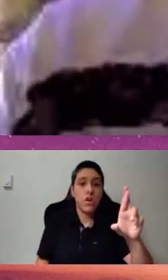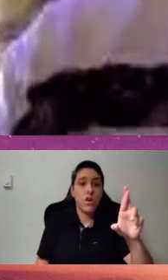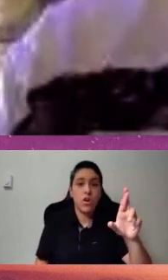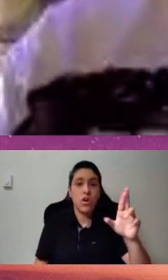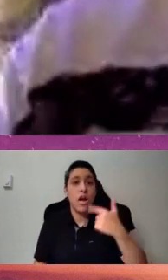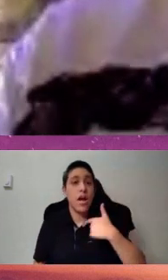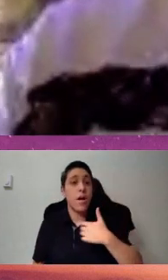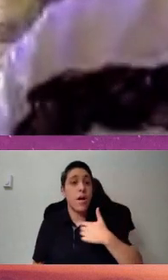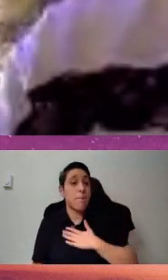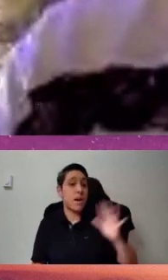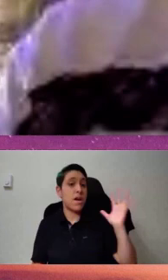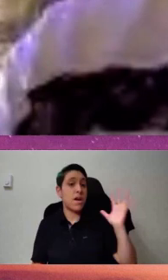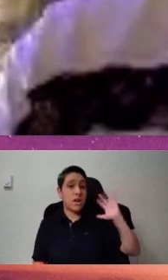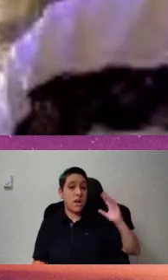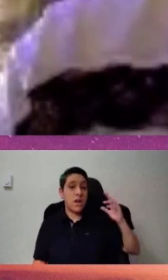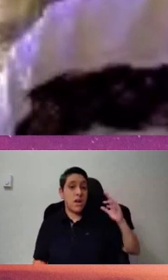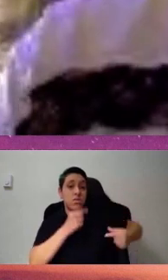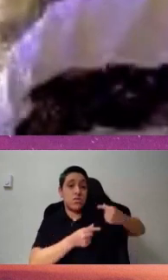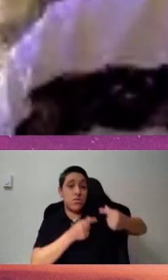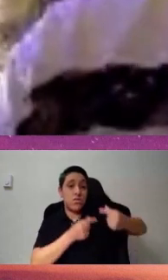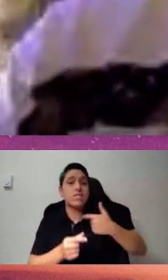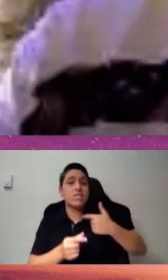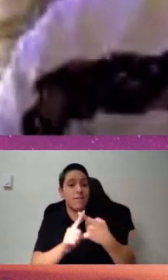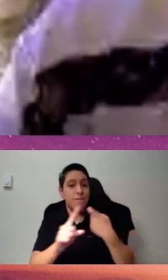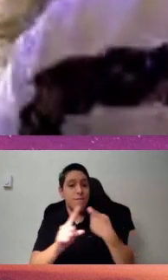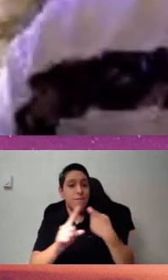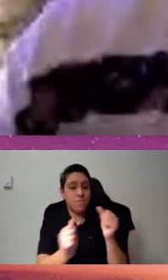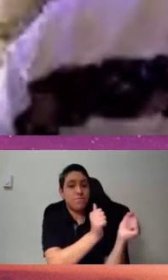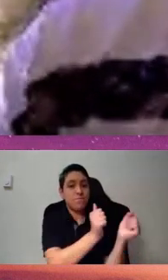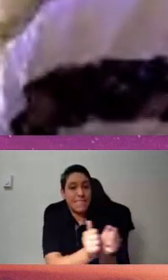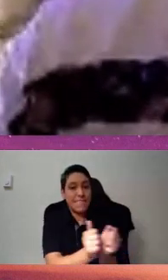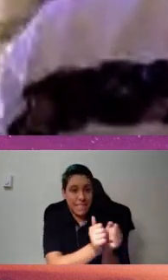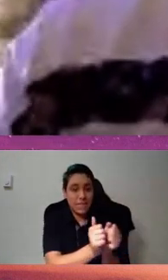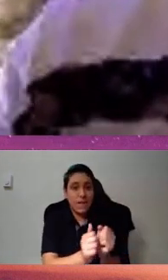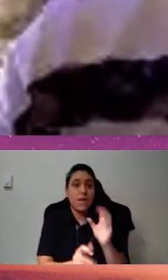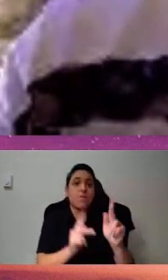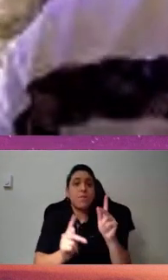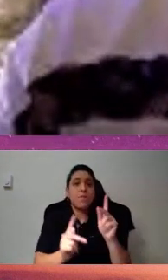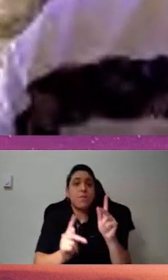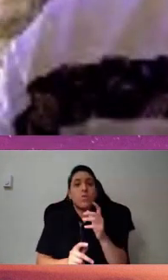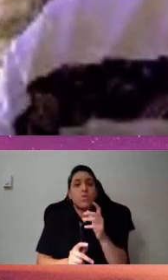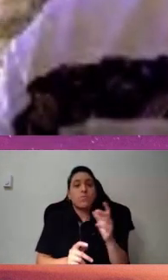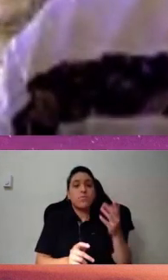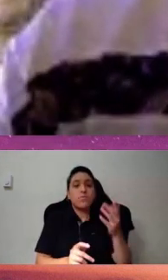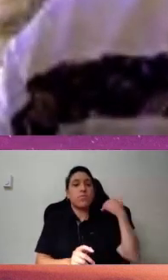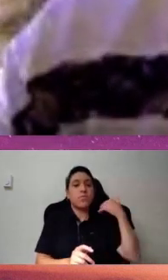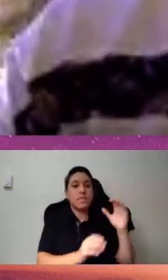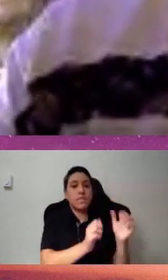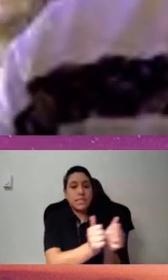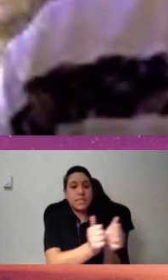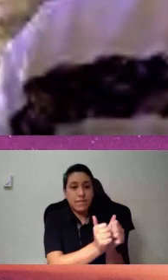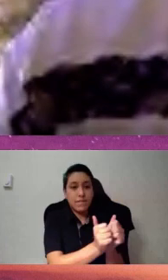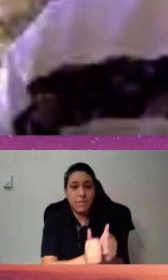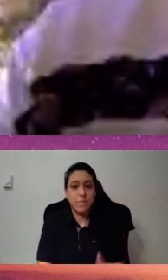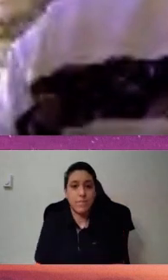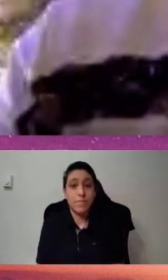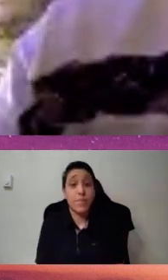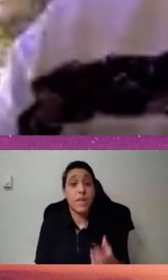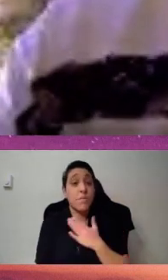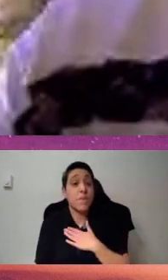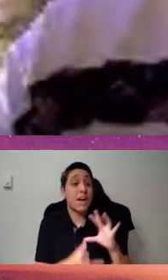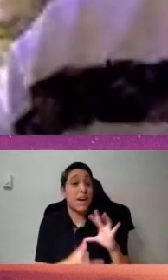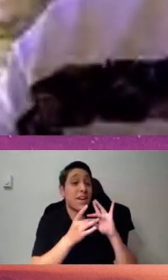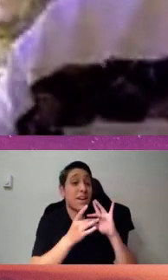the lineage of enslaved folks out here in the Deep South, in the Smokies, and my ties are to